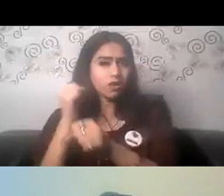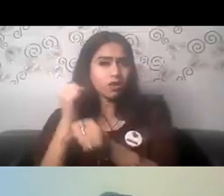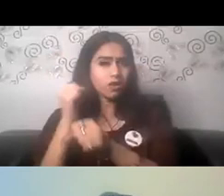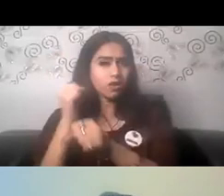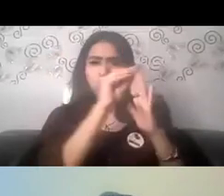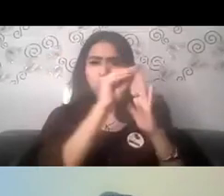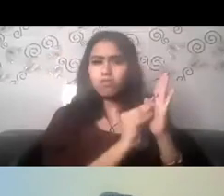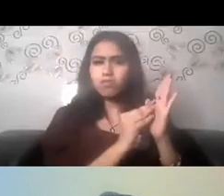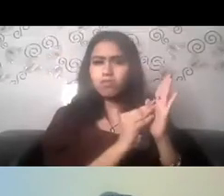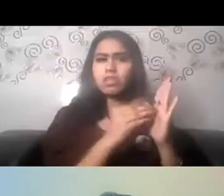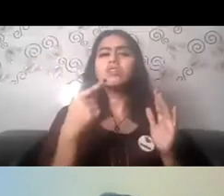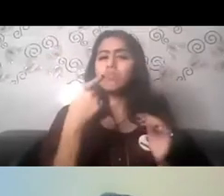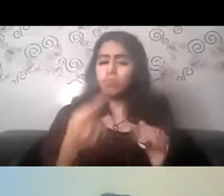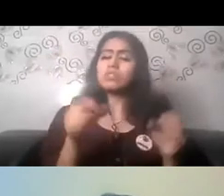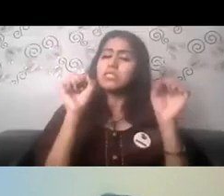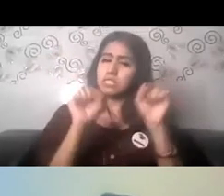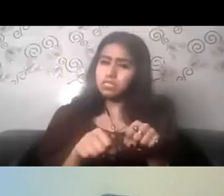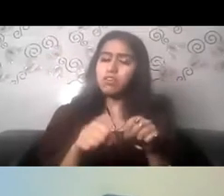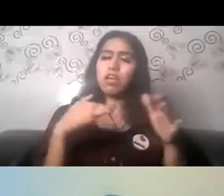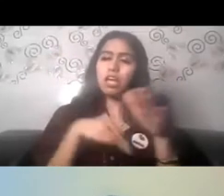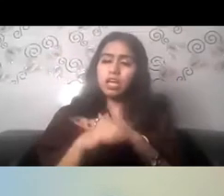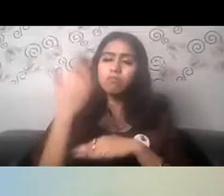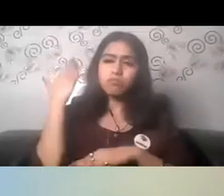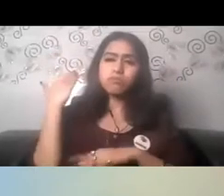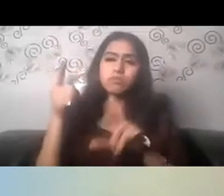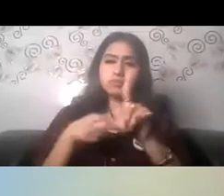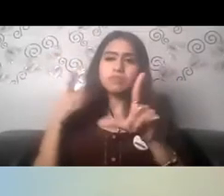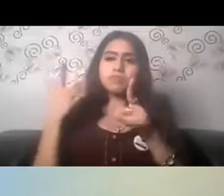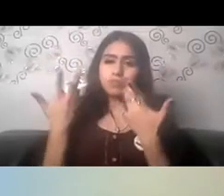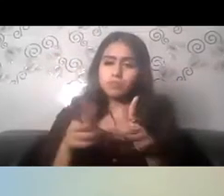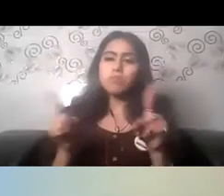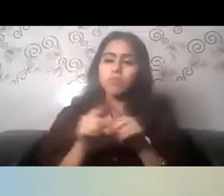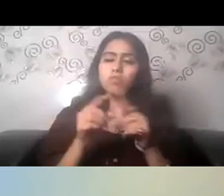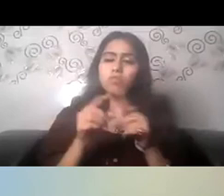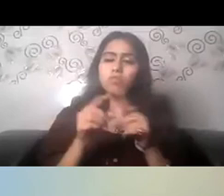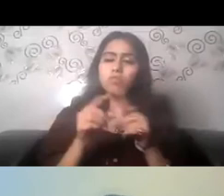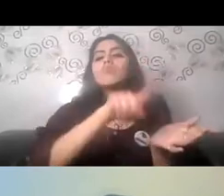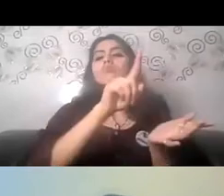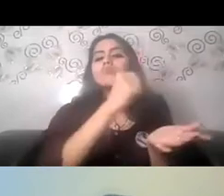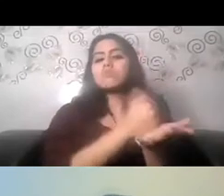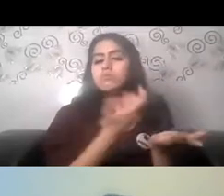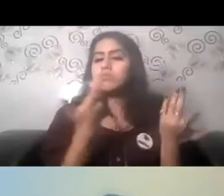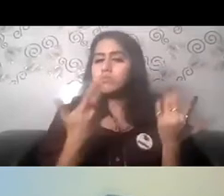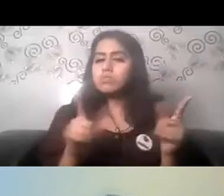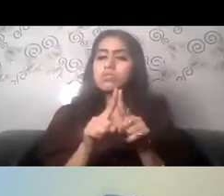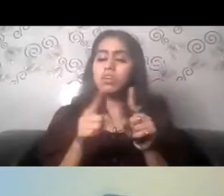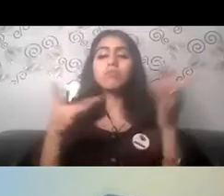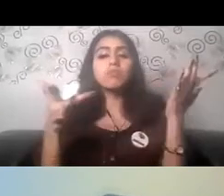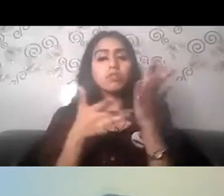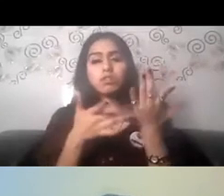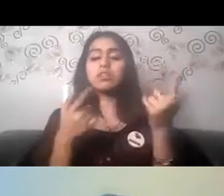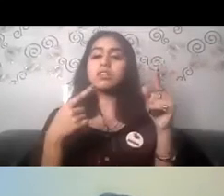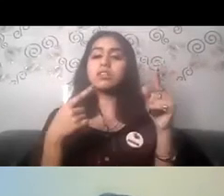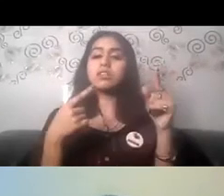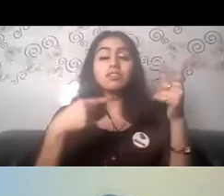yes, we have a policy which was framed a couple of years ago. It was out for consultation also. Even in the telecom domain, there was a policy chapter which